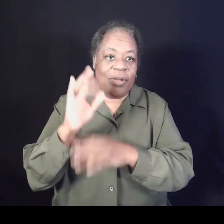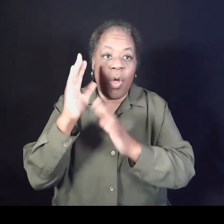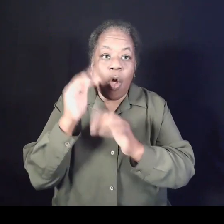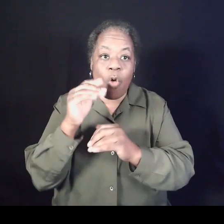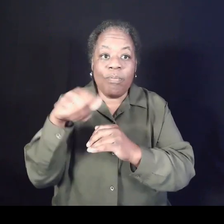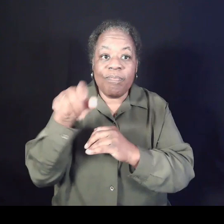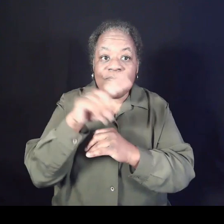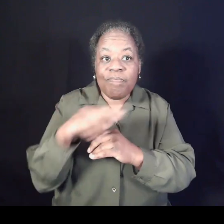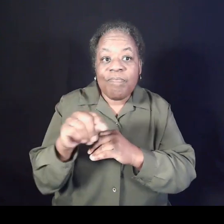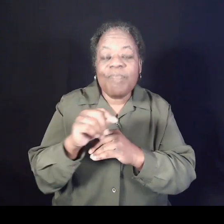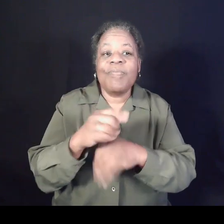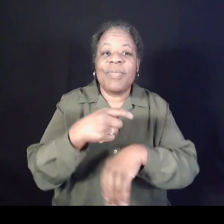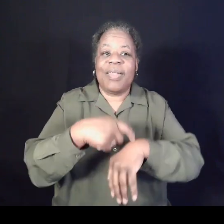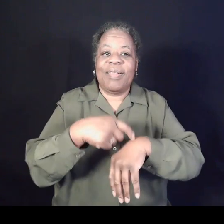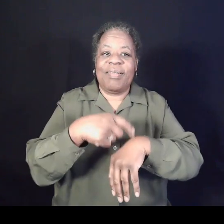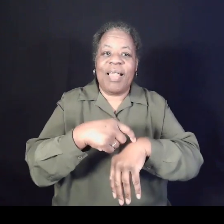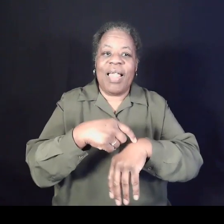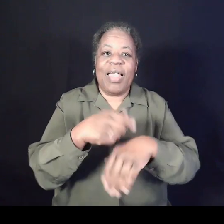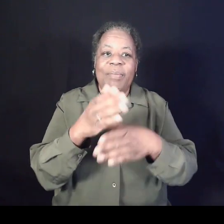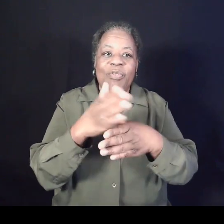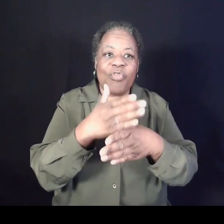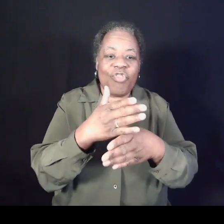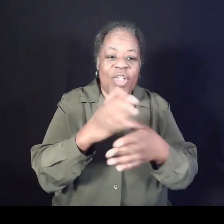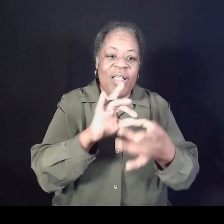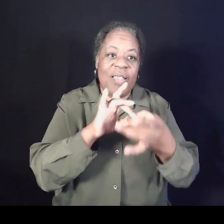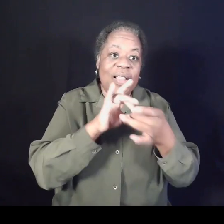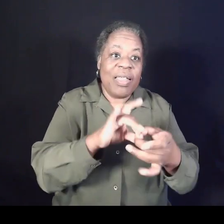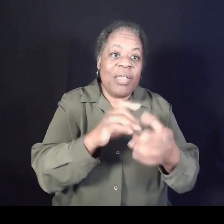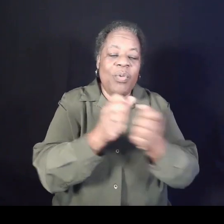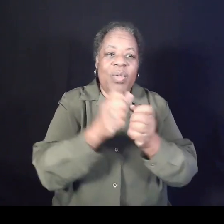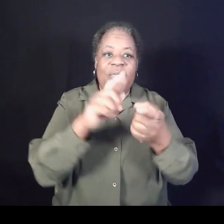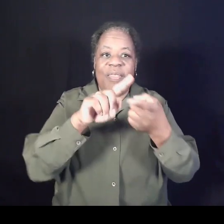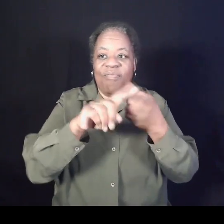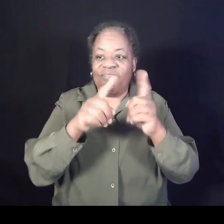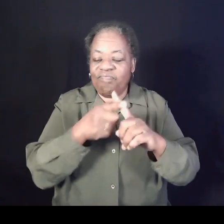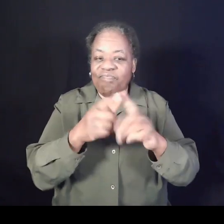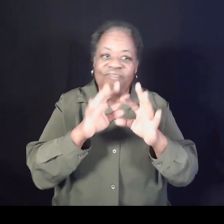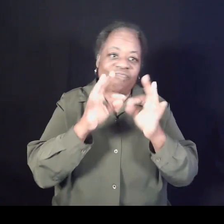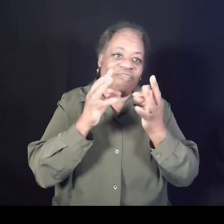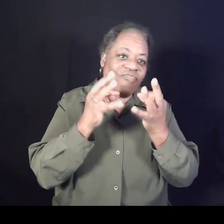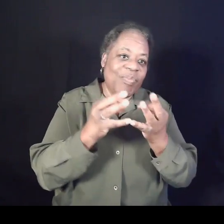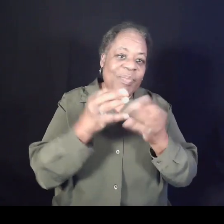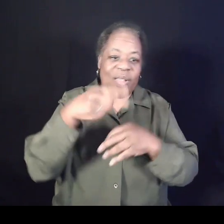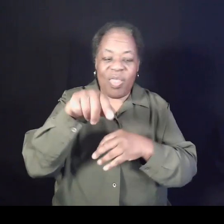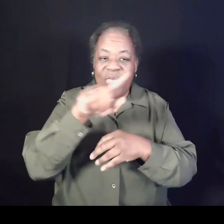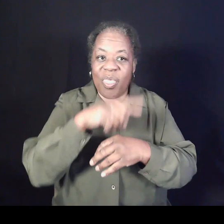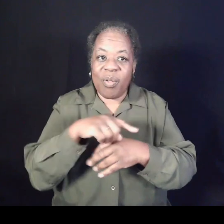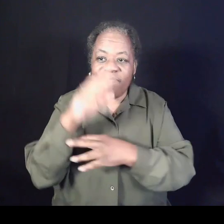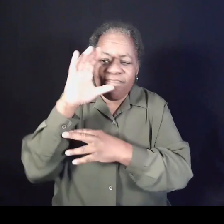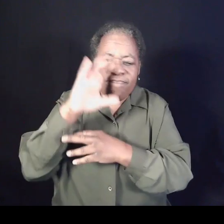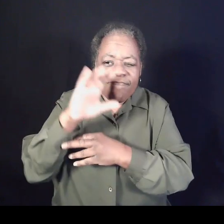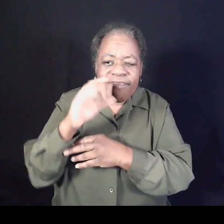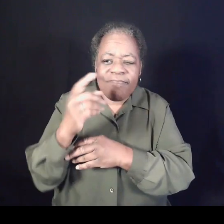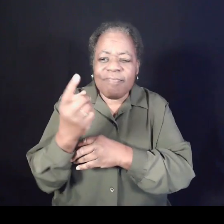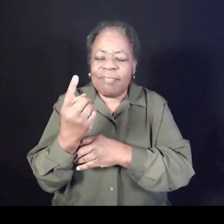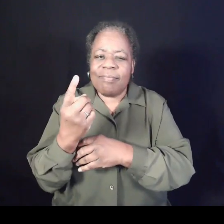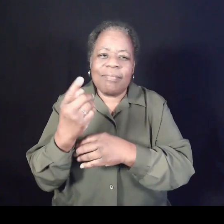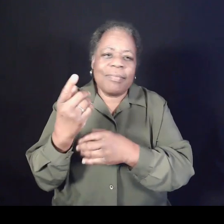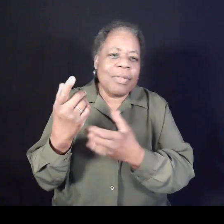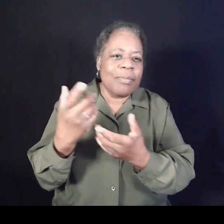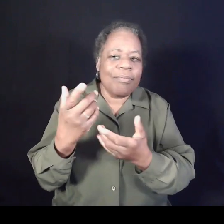all ample time to share this link with your friends, family members, and those who might be looking for some peace this